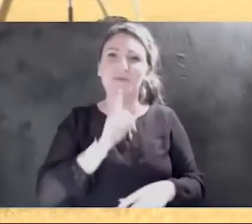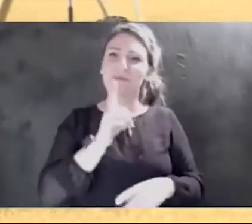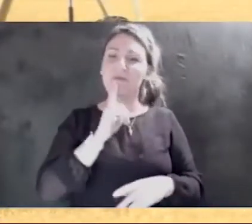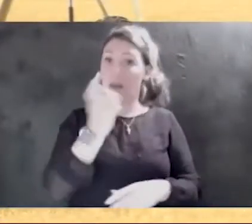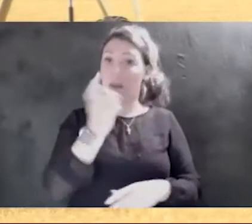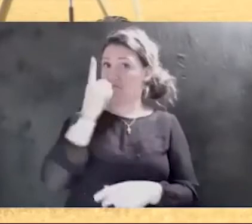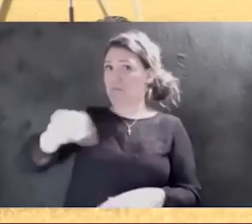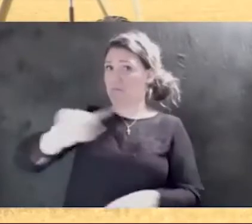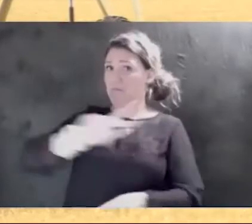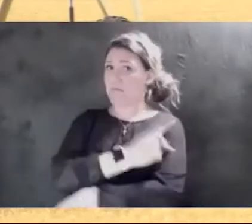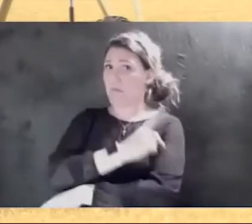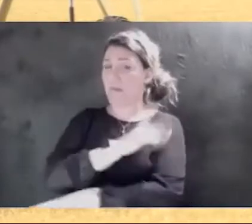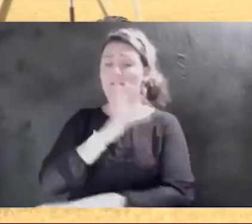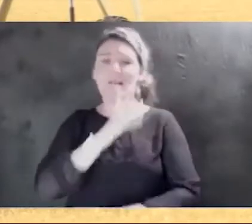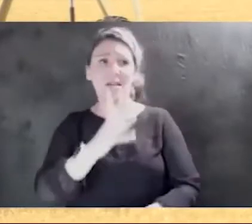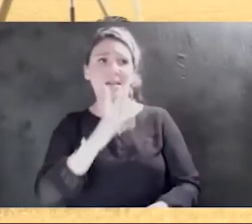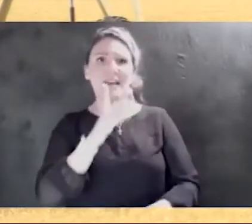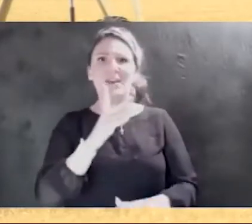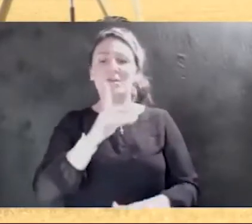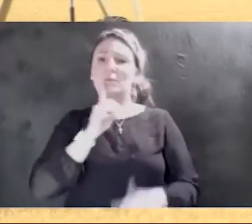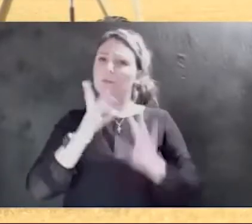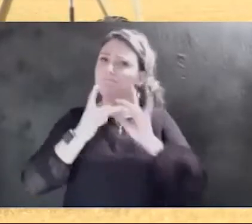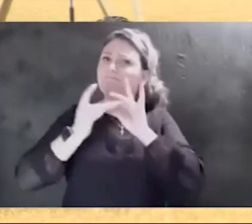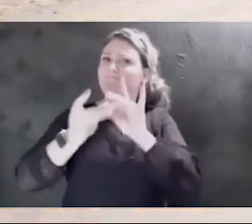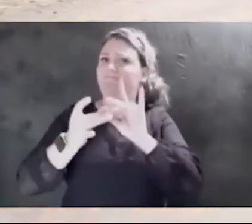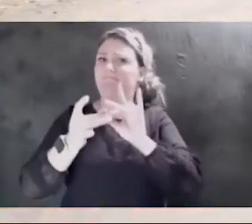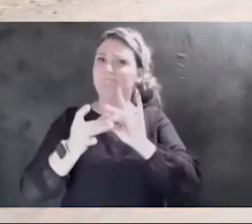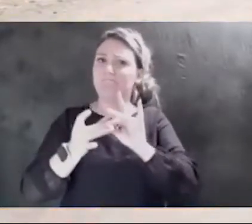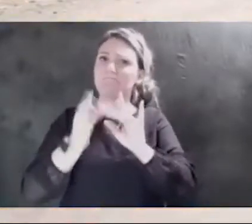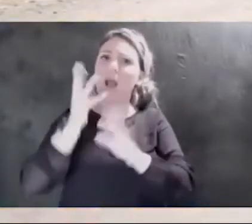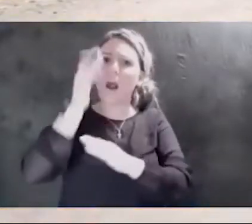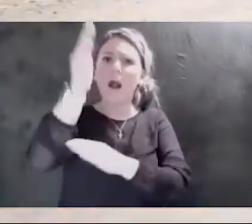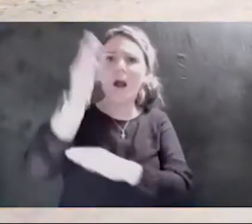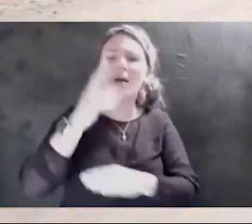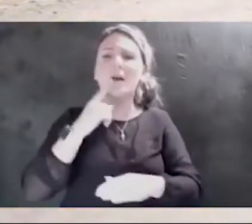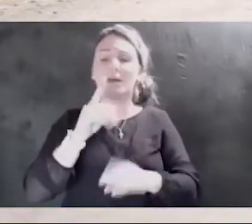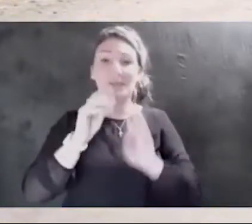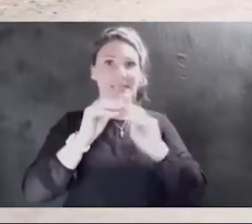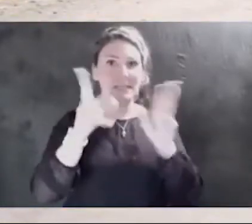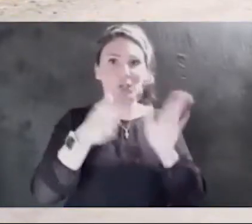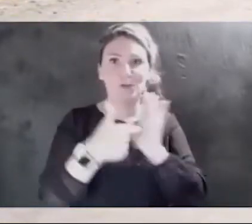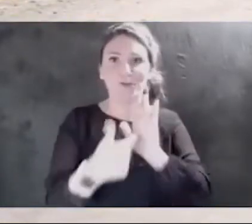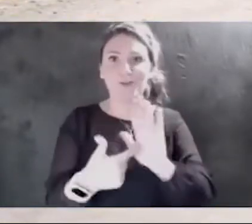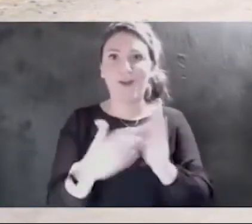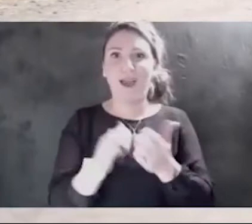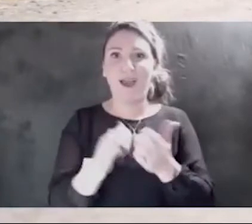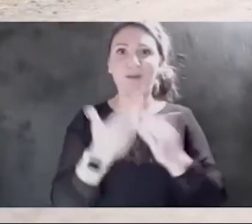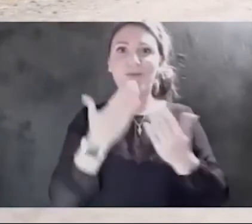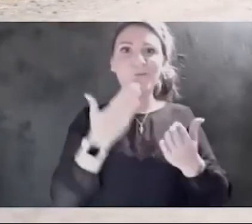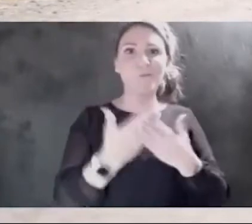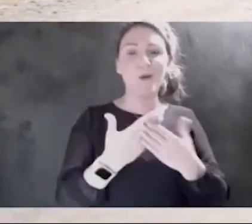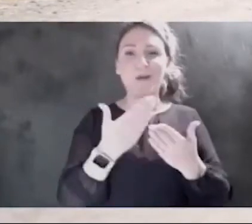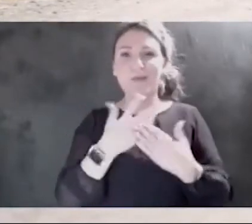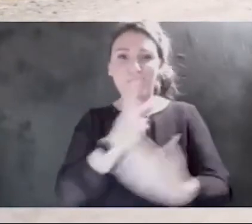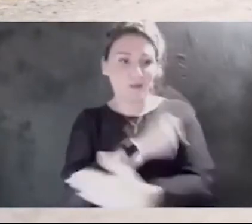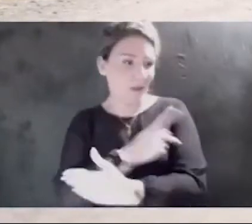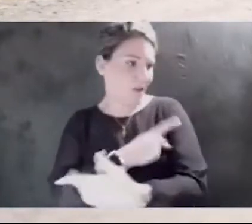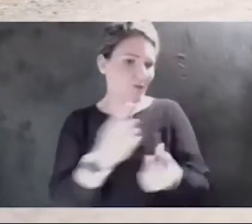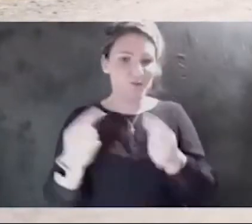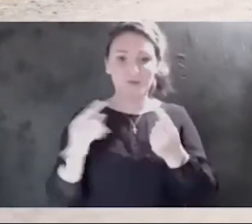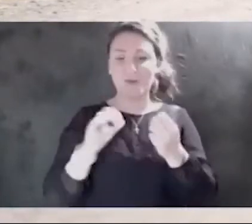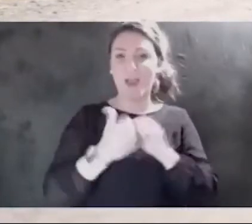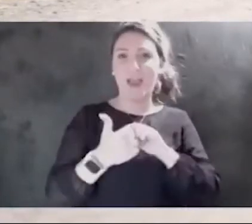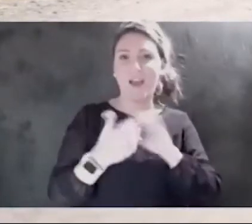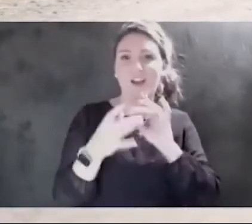a long-term relationship with their patients, and it was clearly showing in how well the patients were doing and how connected they